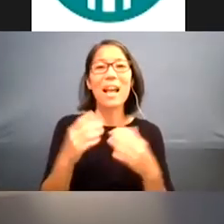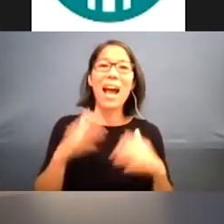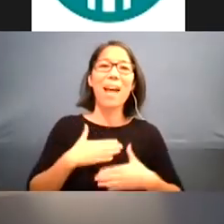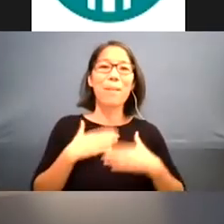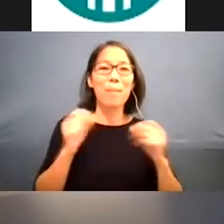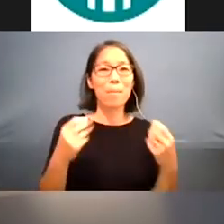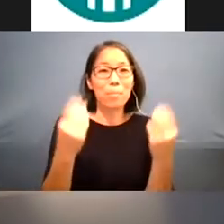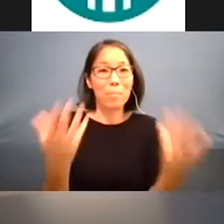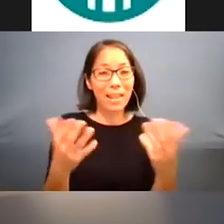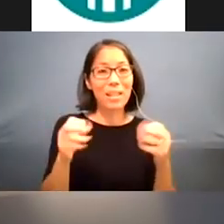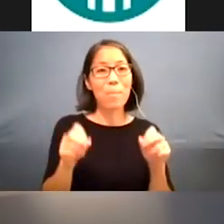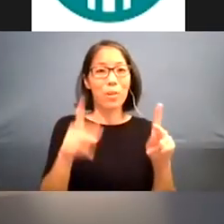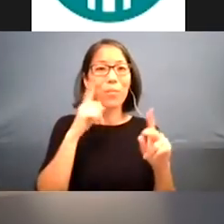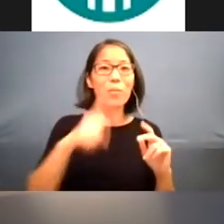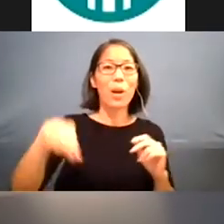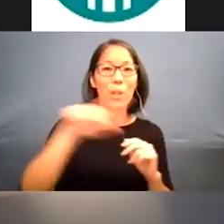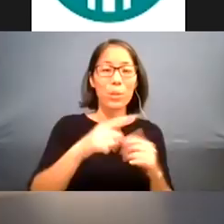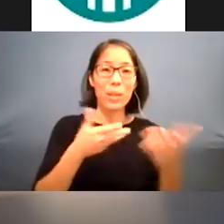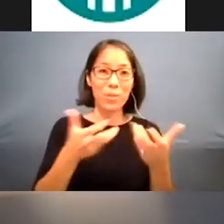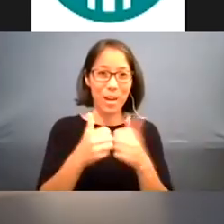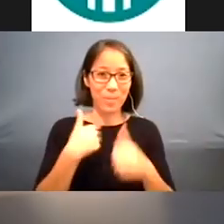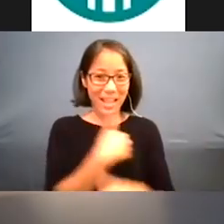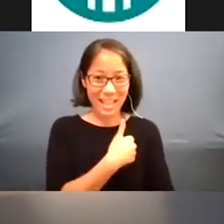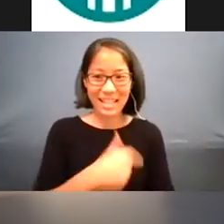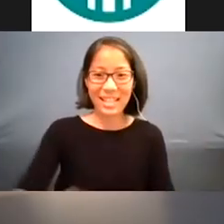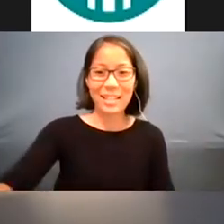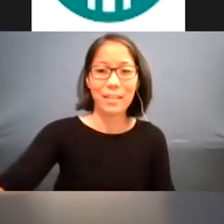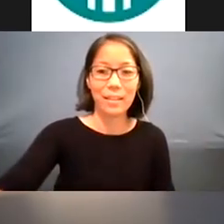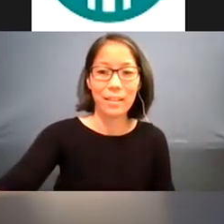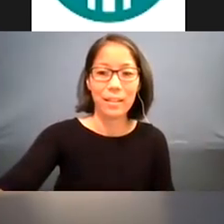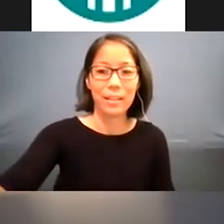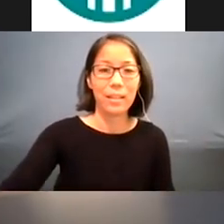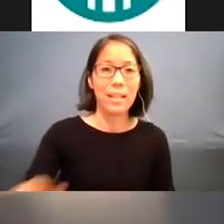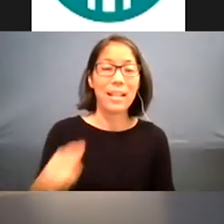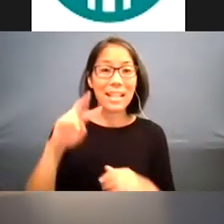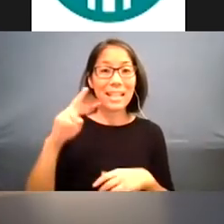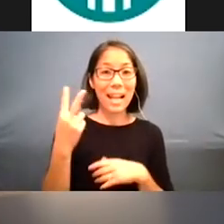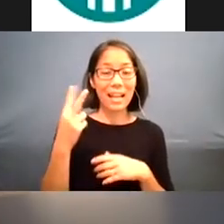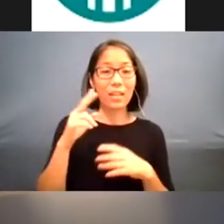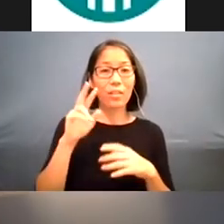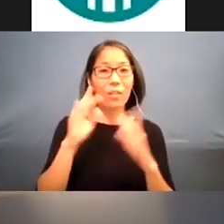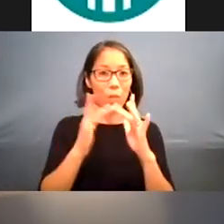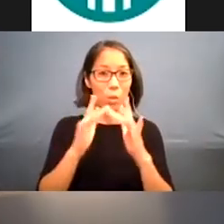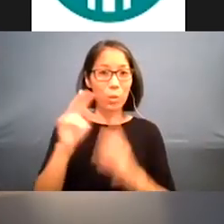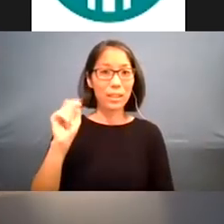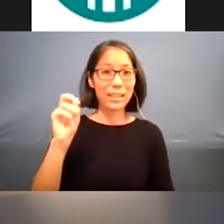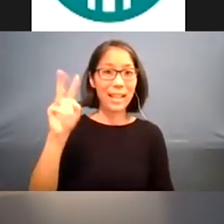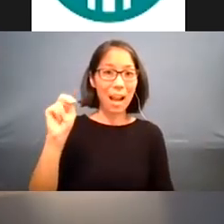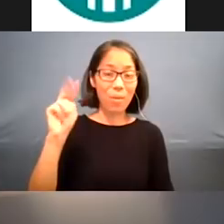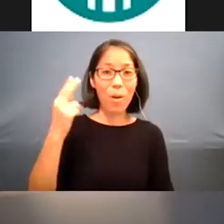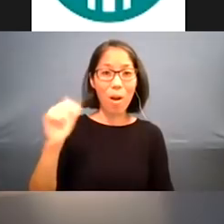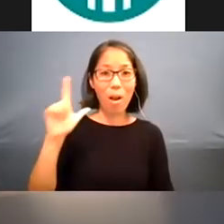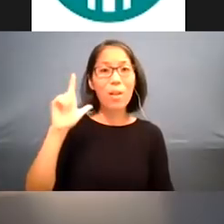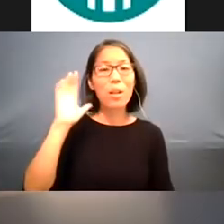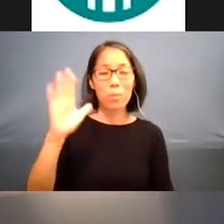provide some information for you. This is our second virtual town hall, and this one will be focusing on our virtual learning platform as well